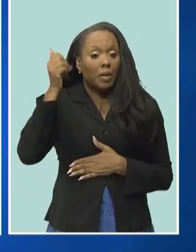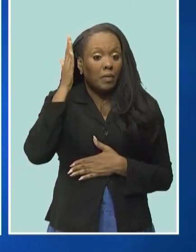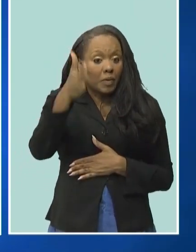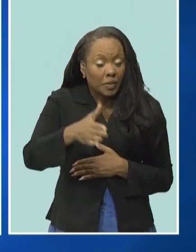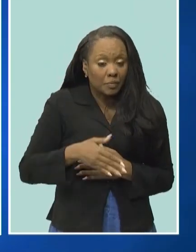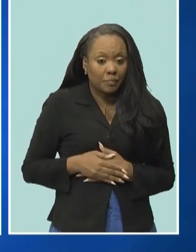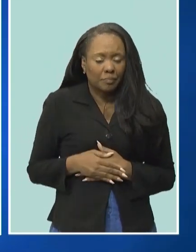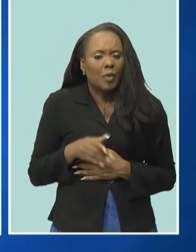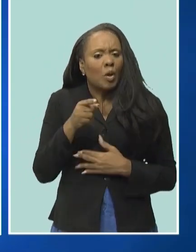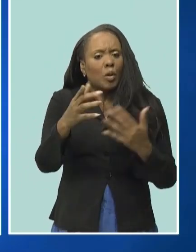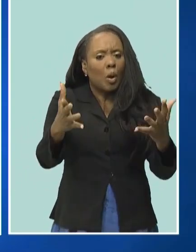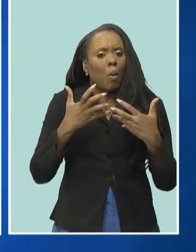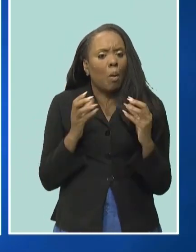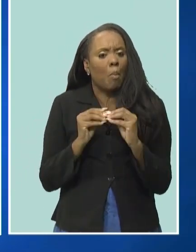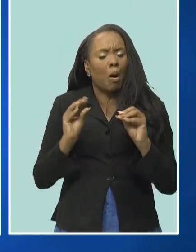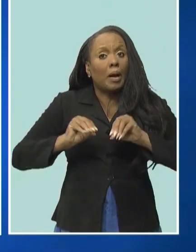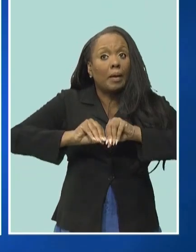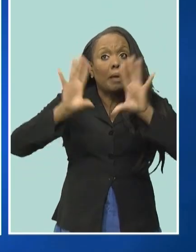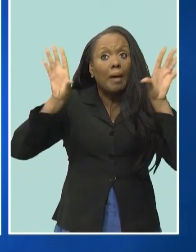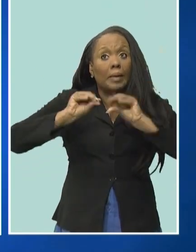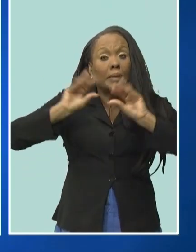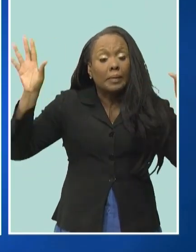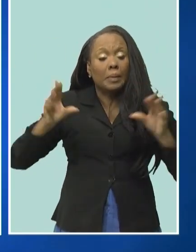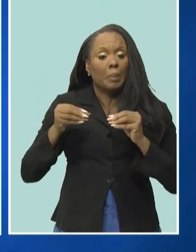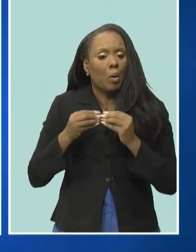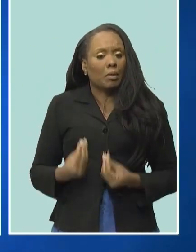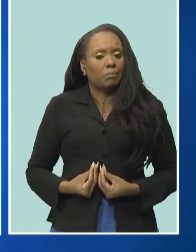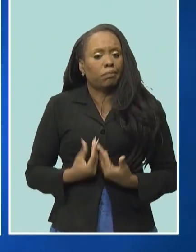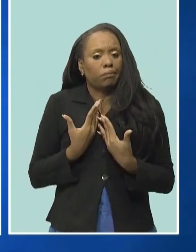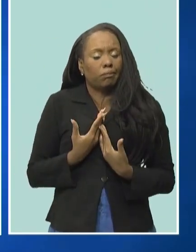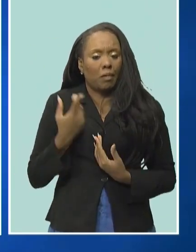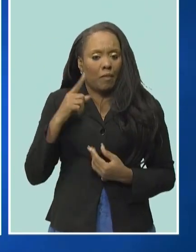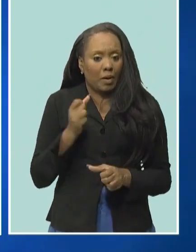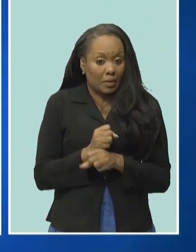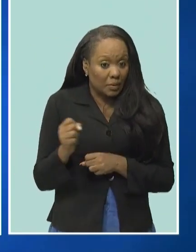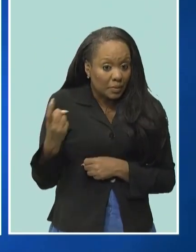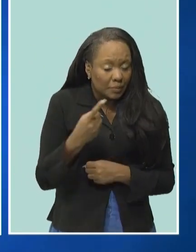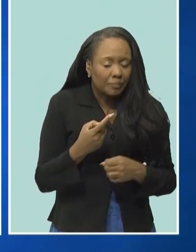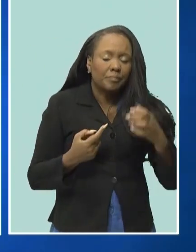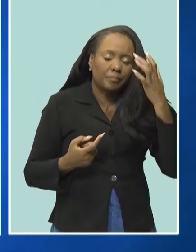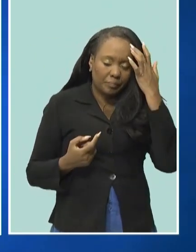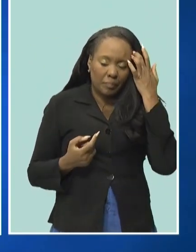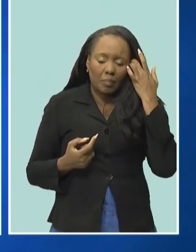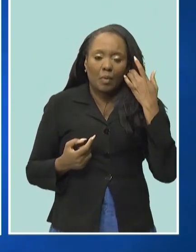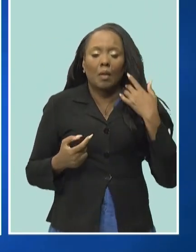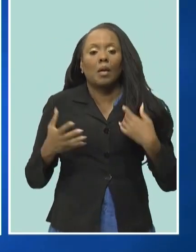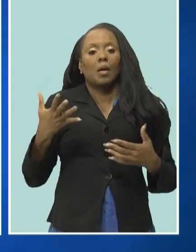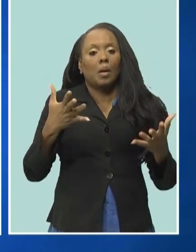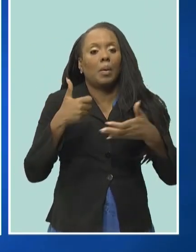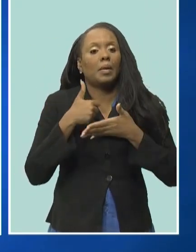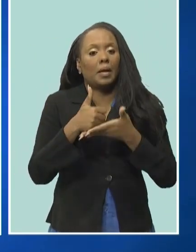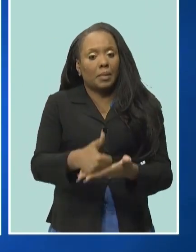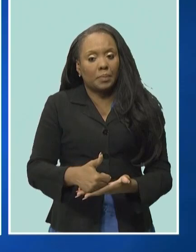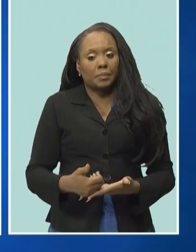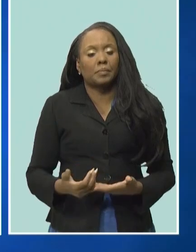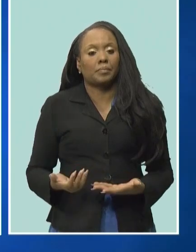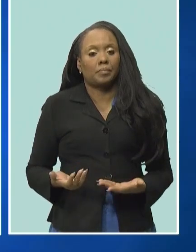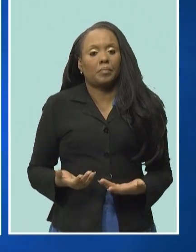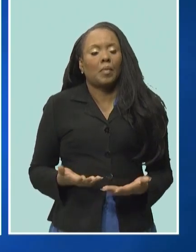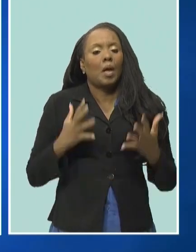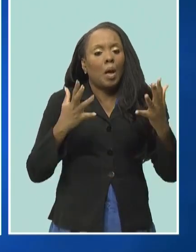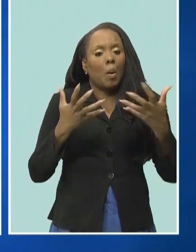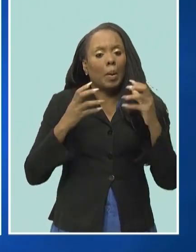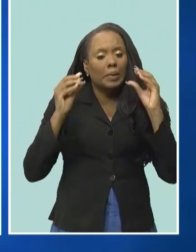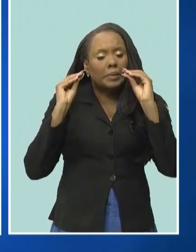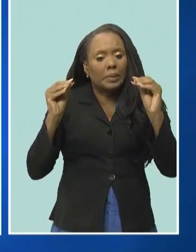need clarity and inspiration for where you are going in 2023? Then let's help you map the vision. I want to teach you